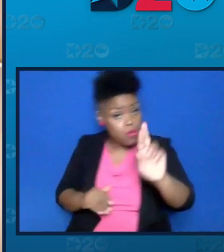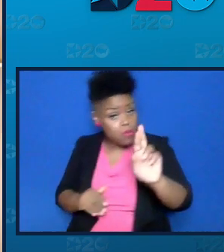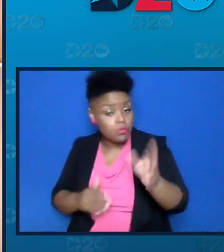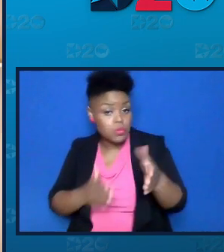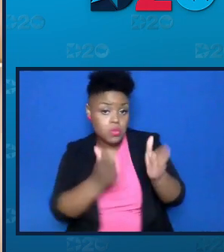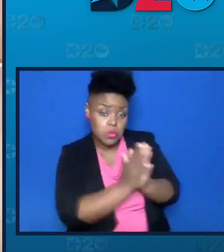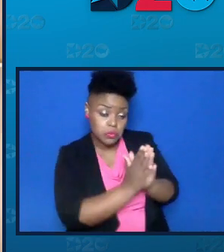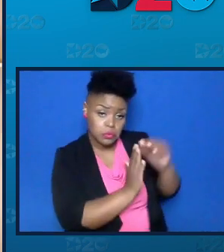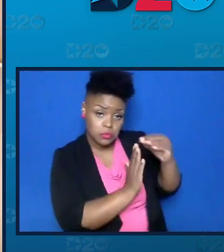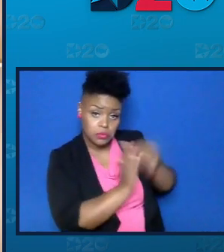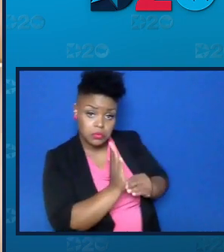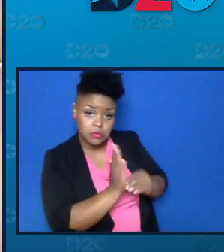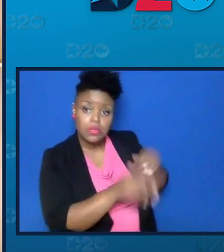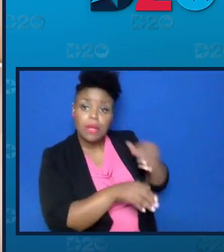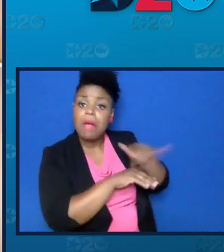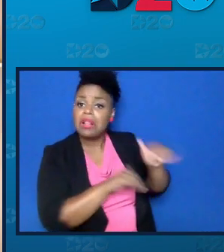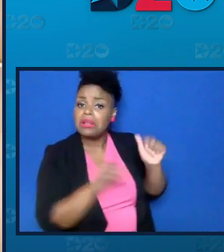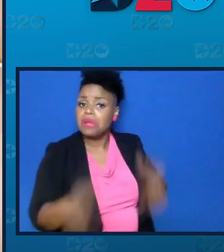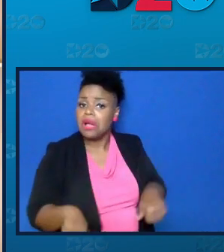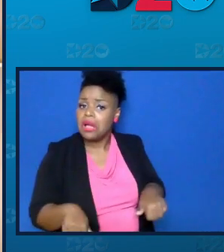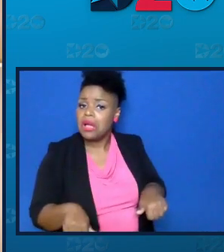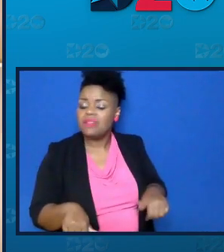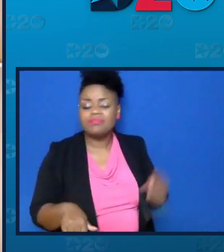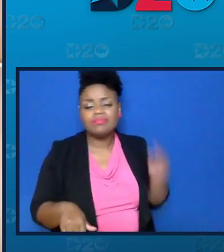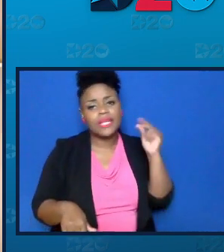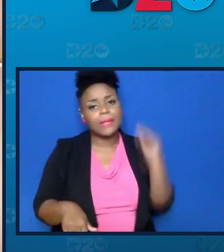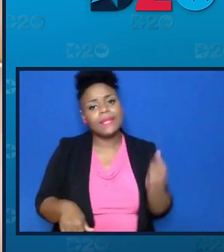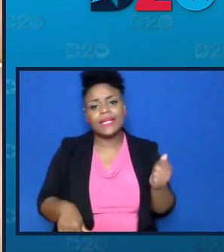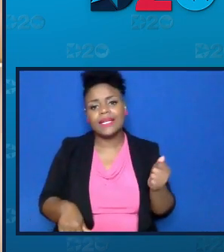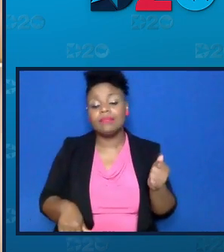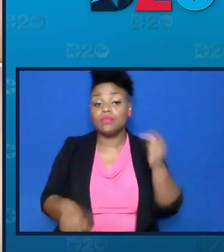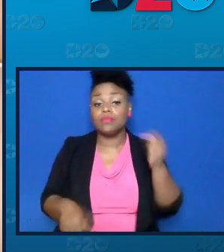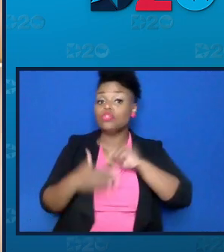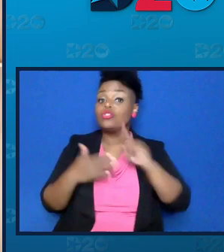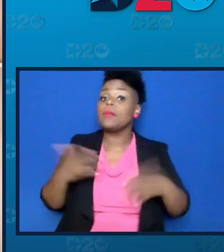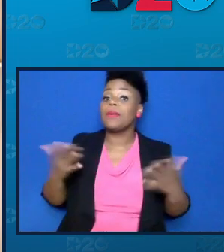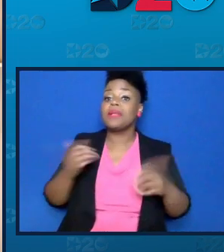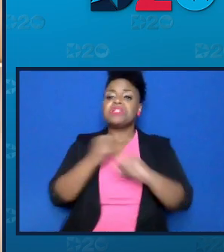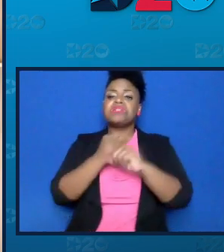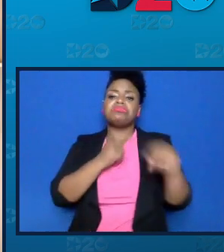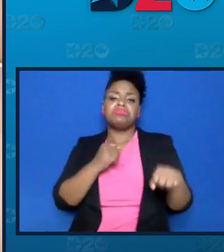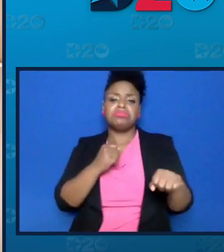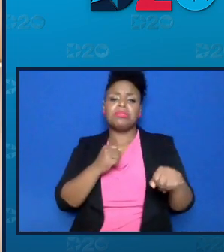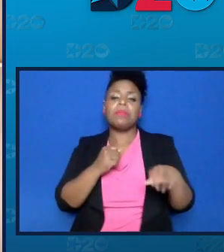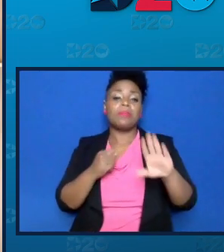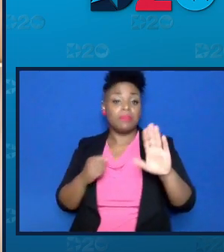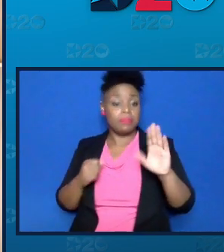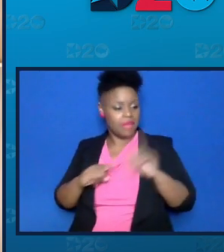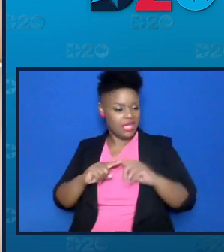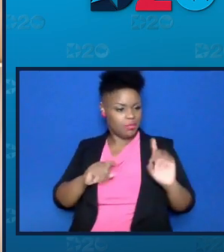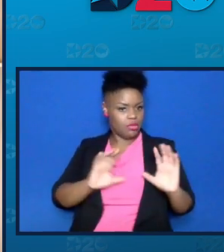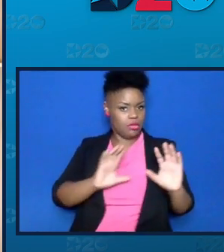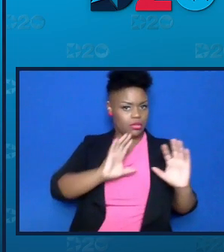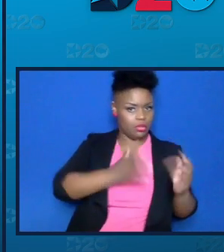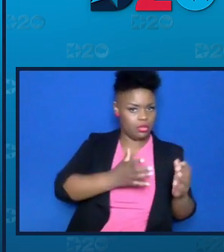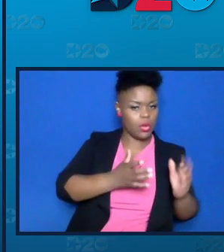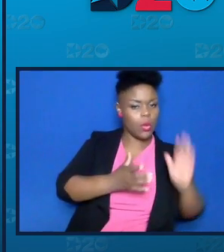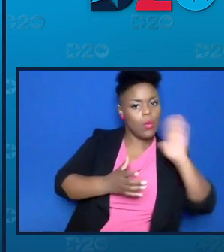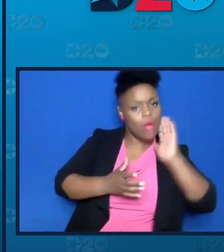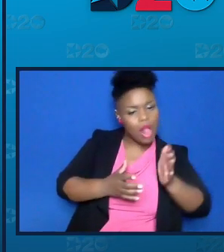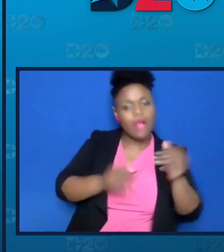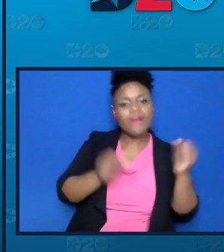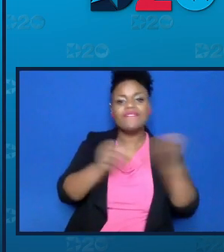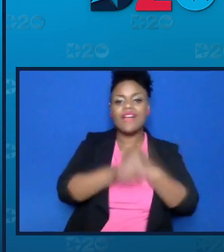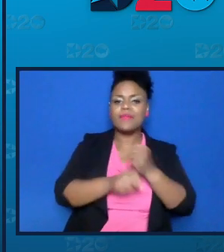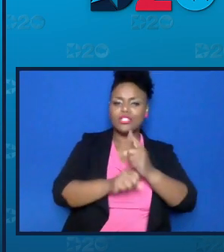this, election results may take a little longer this year, but Democrats will fight to make sure your ballot is counted. Because at the